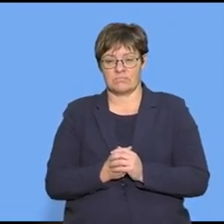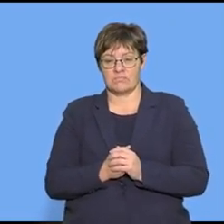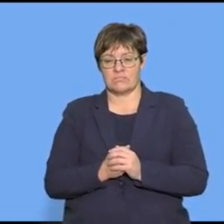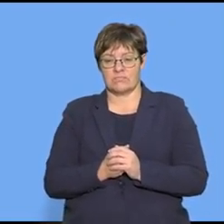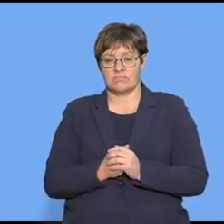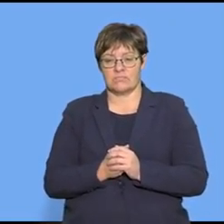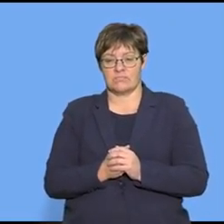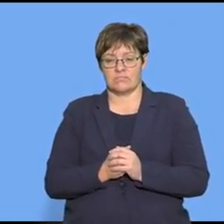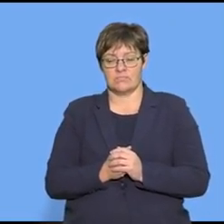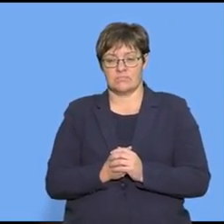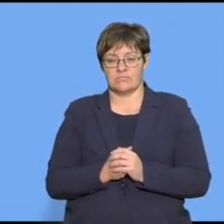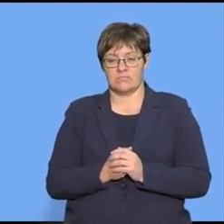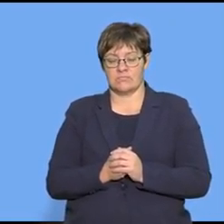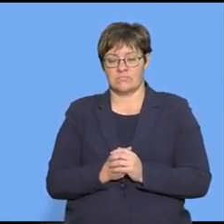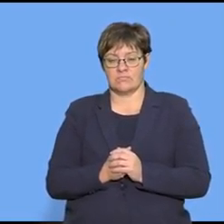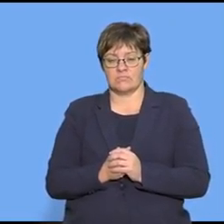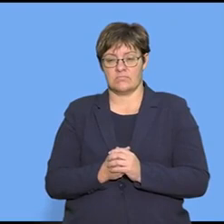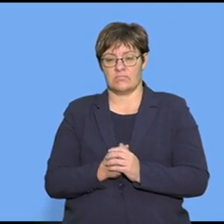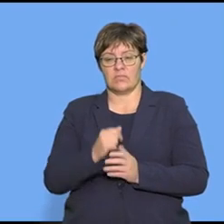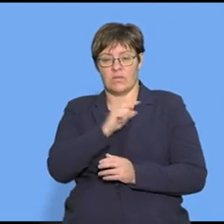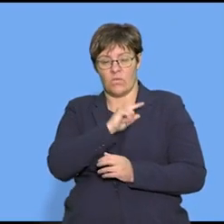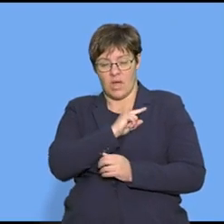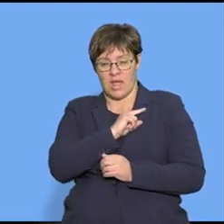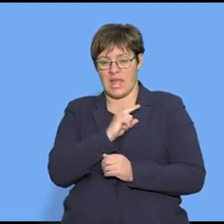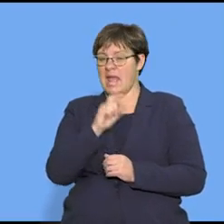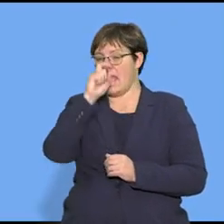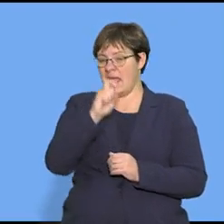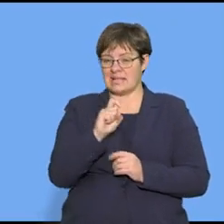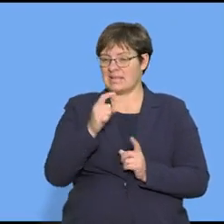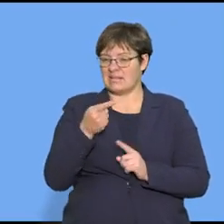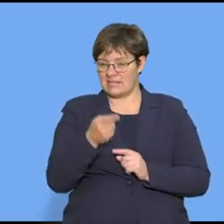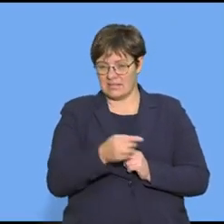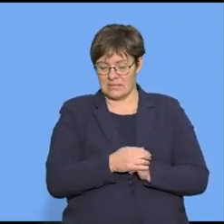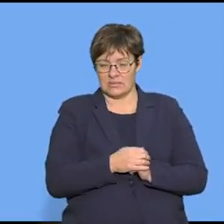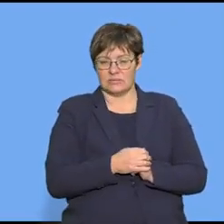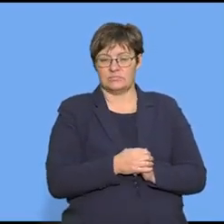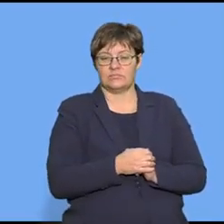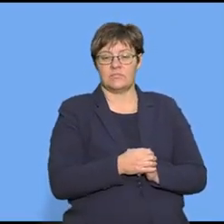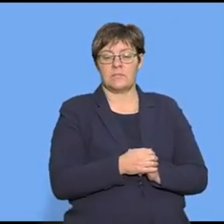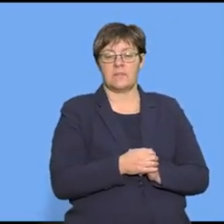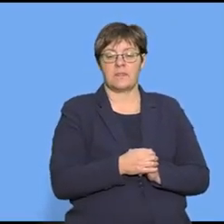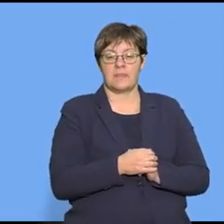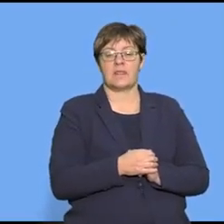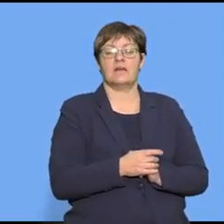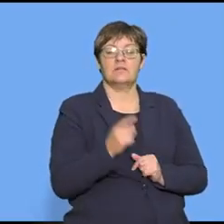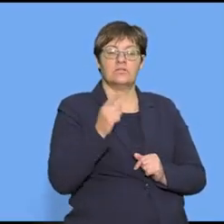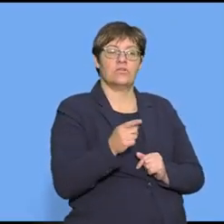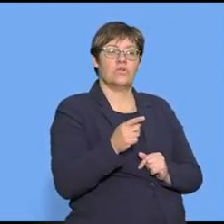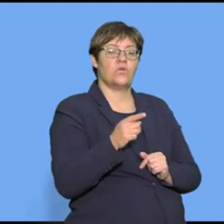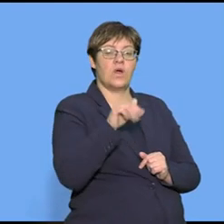and error, right, because x cannot be there. And then our asymptote here